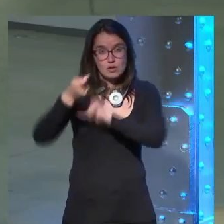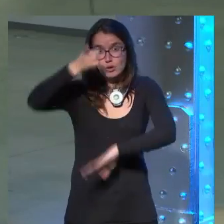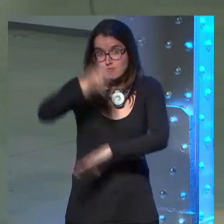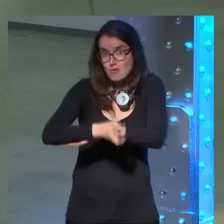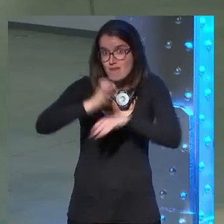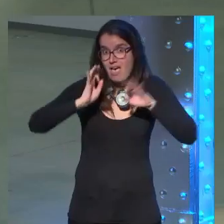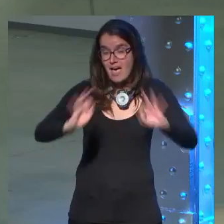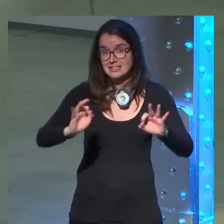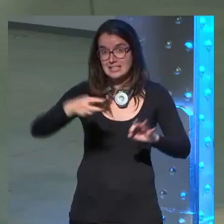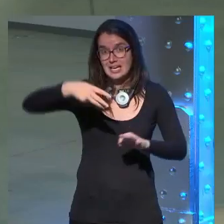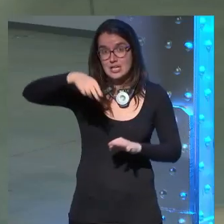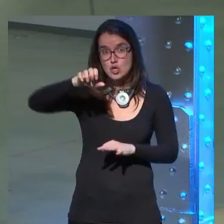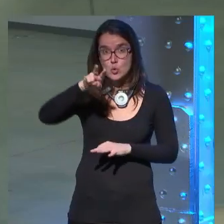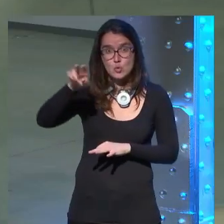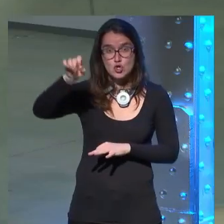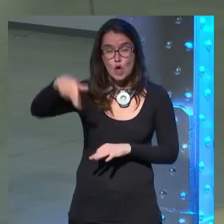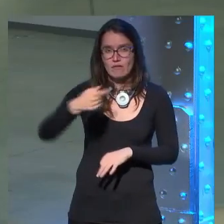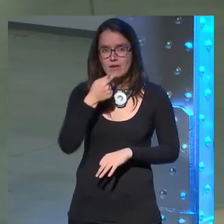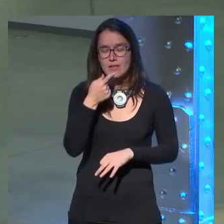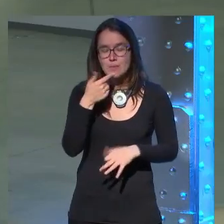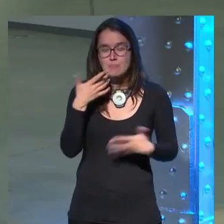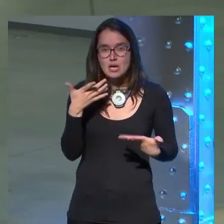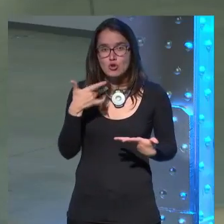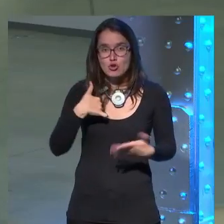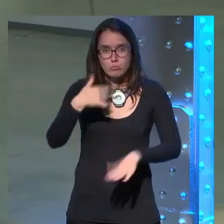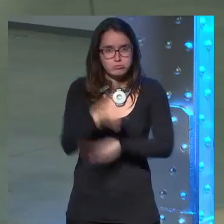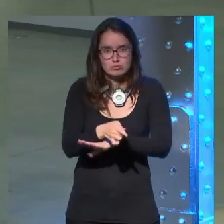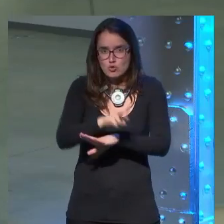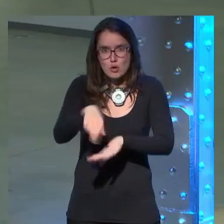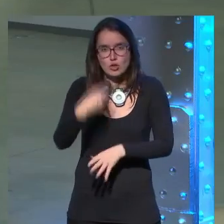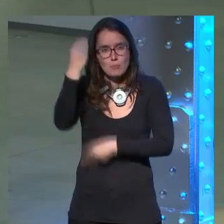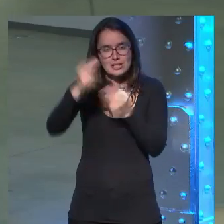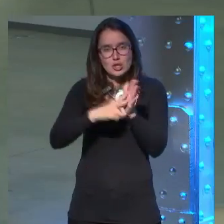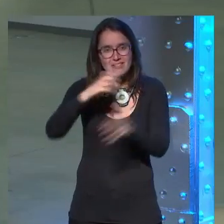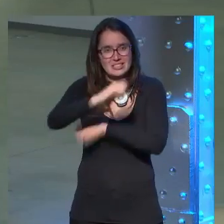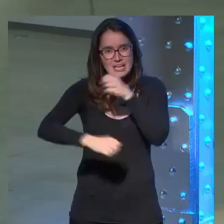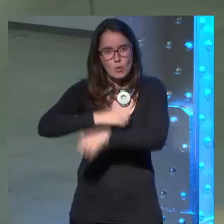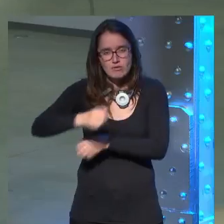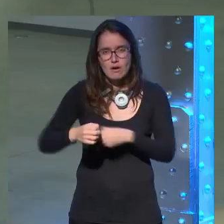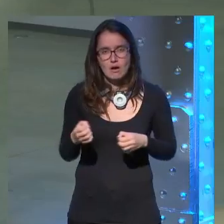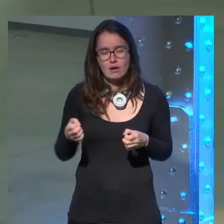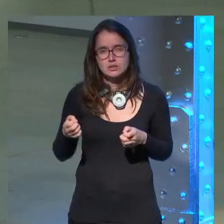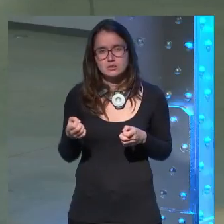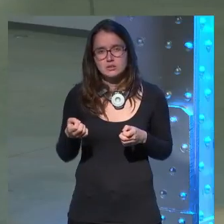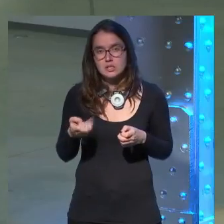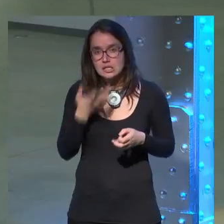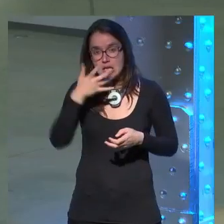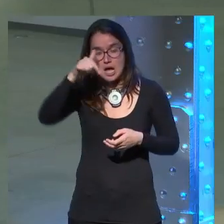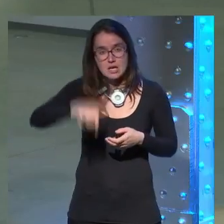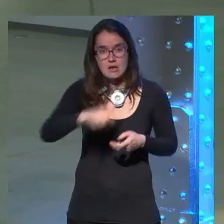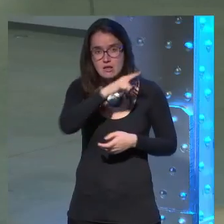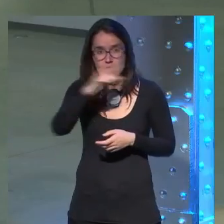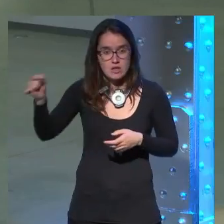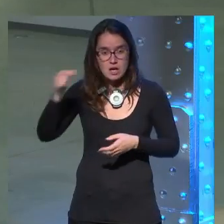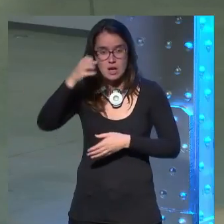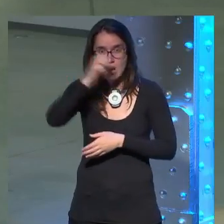Newton would say. But I'm actually a determinist at heart. I think that quantum physics thing will, you know, if we were here in 100 years, we'll